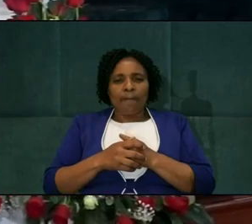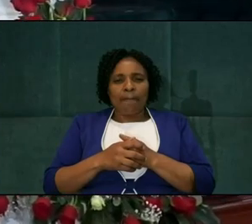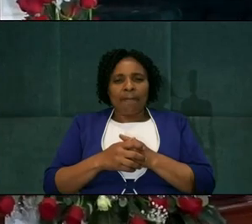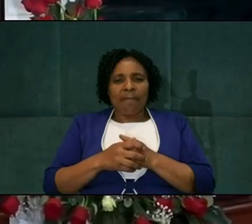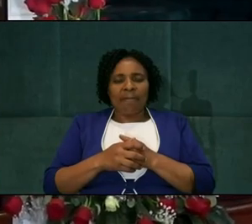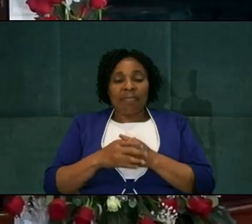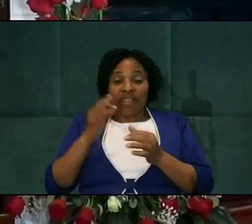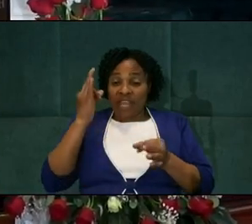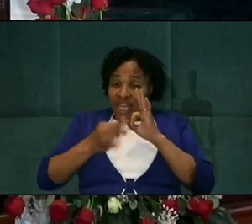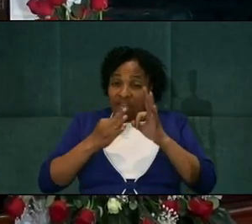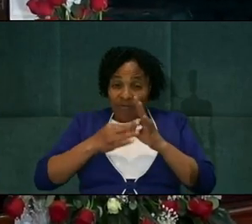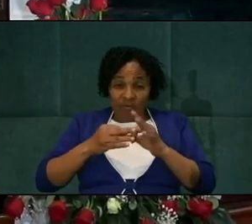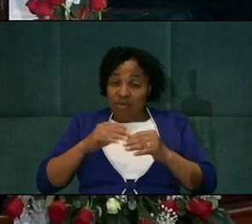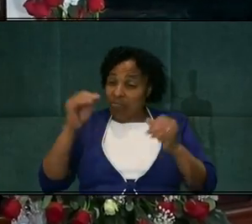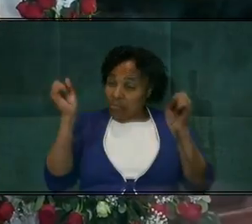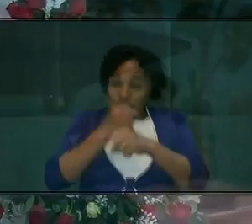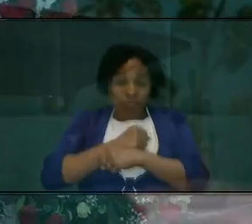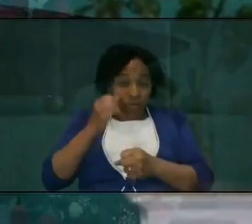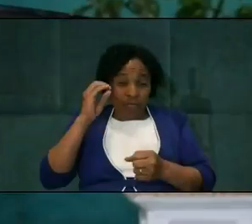If you don't believe the preacher,